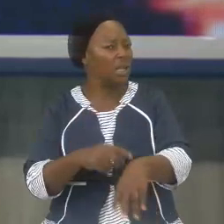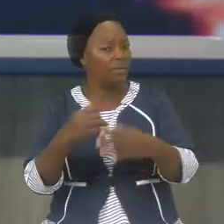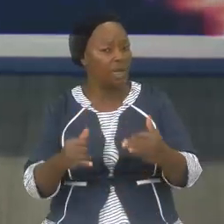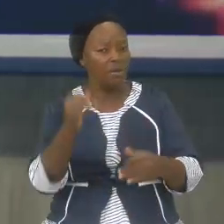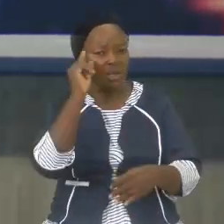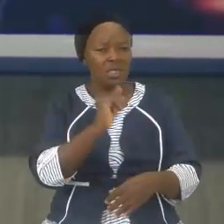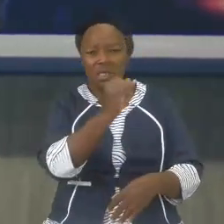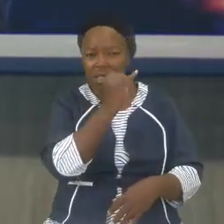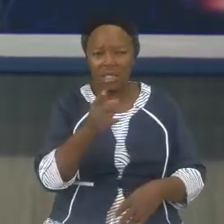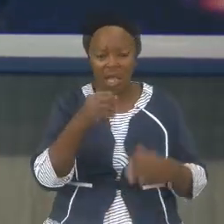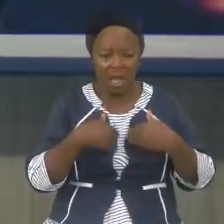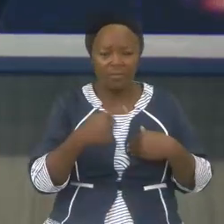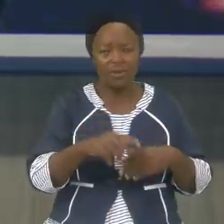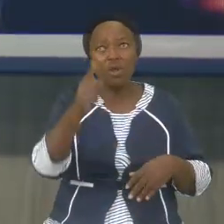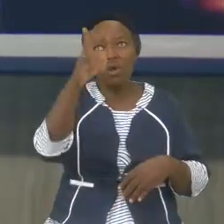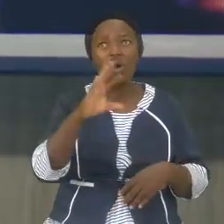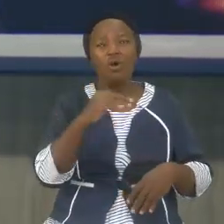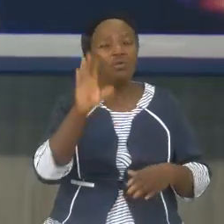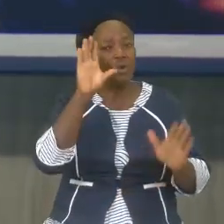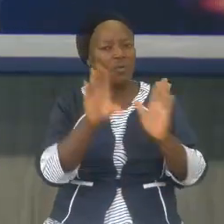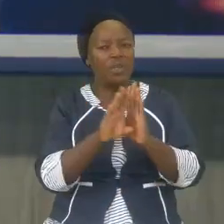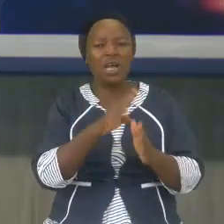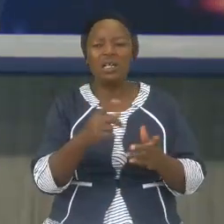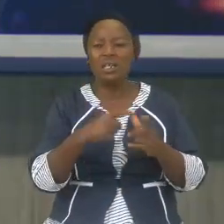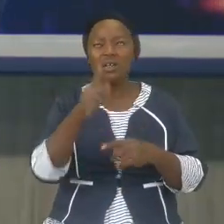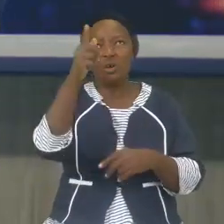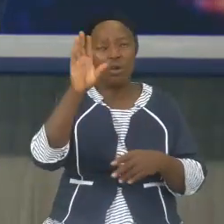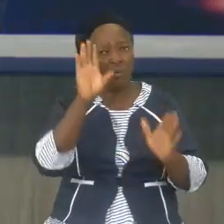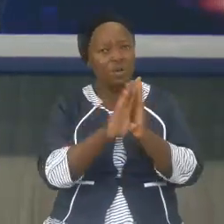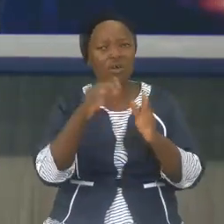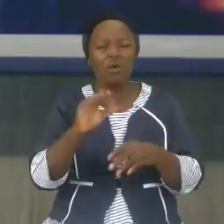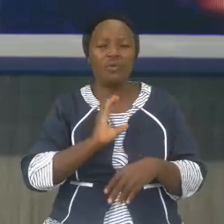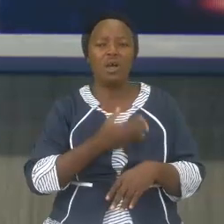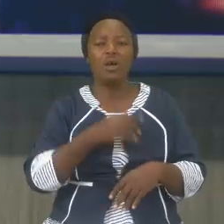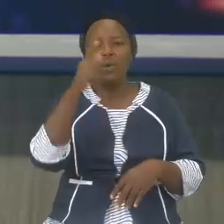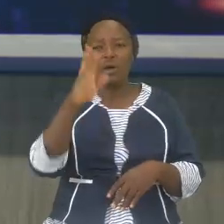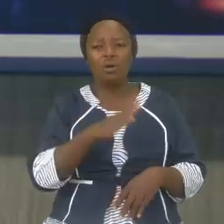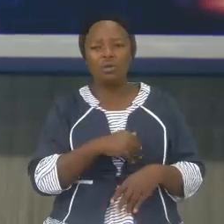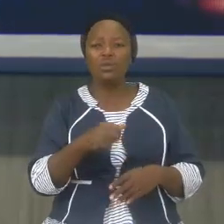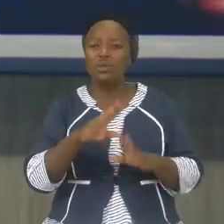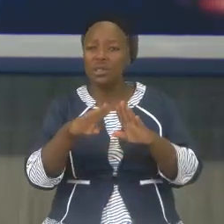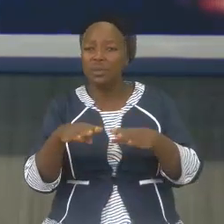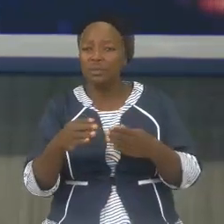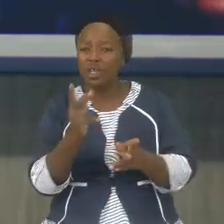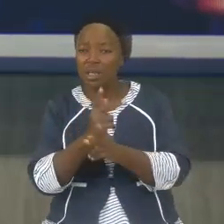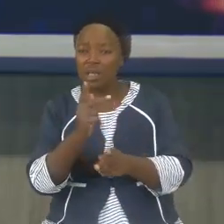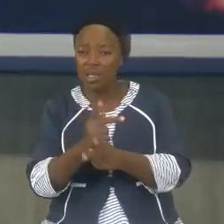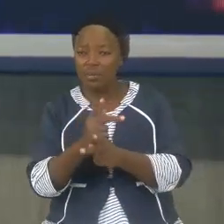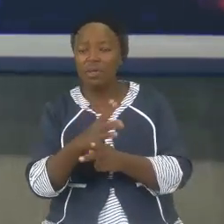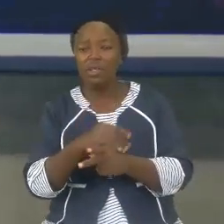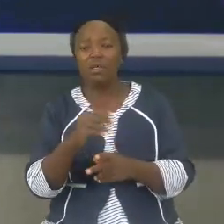God of the covenant, and the covenant of our God keeping, of our God, covenant keeping